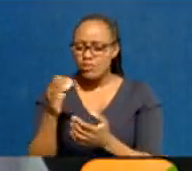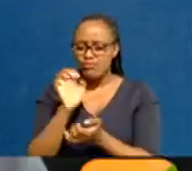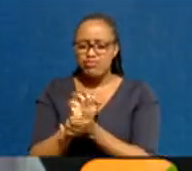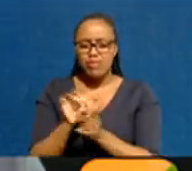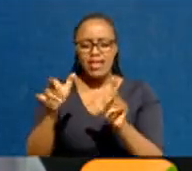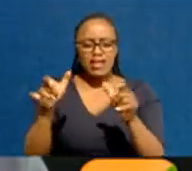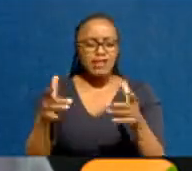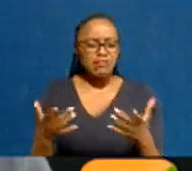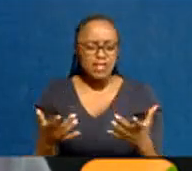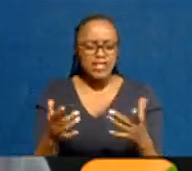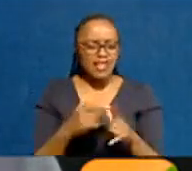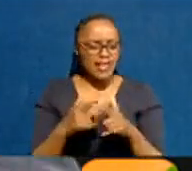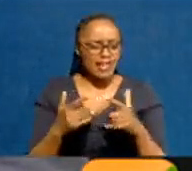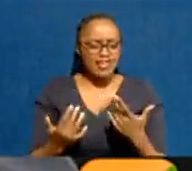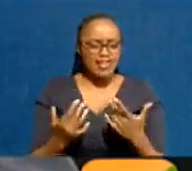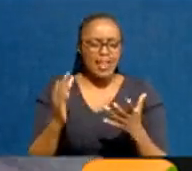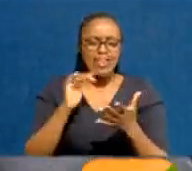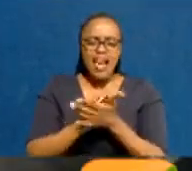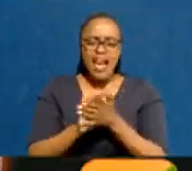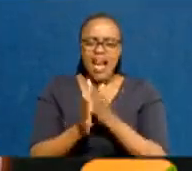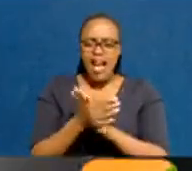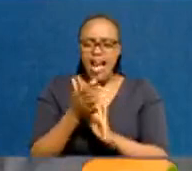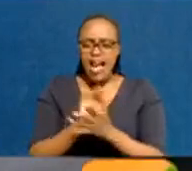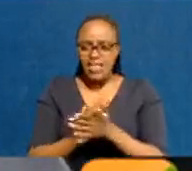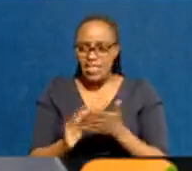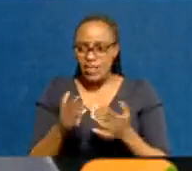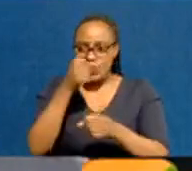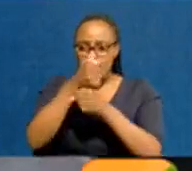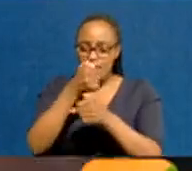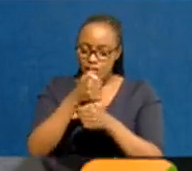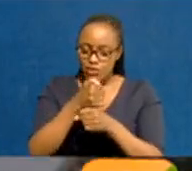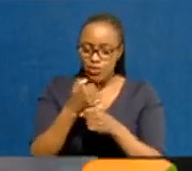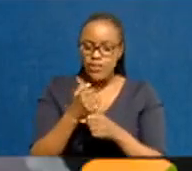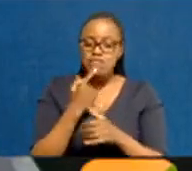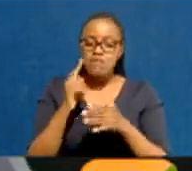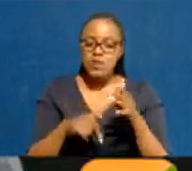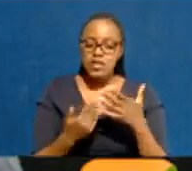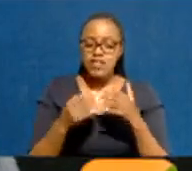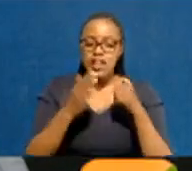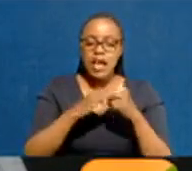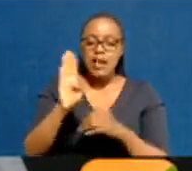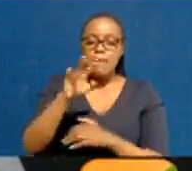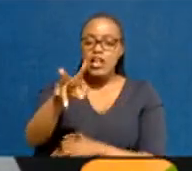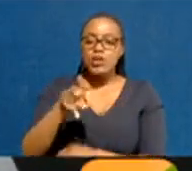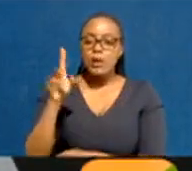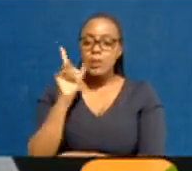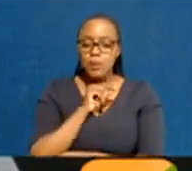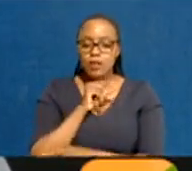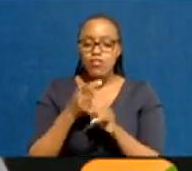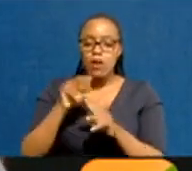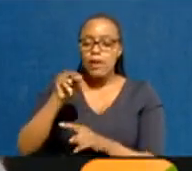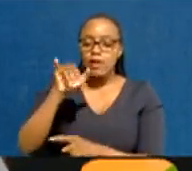press, and then nothing comes out of it. You remember, there's a time they said 9 billion has been stolen from